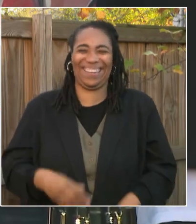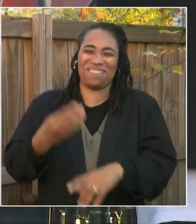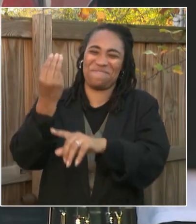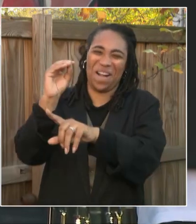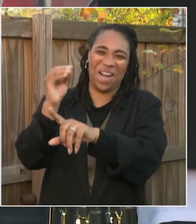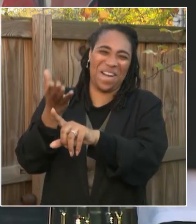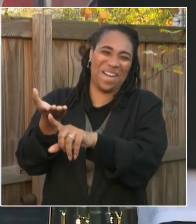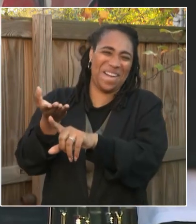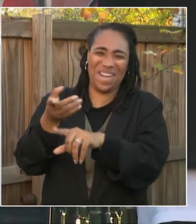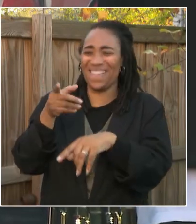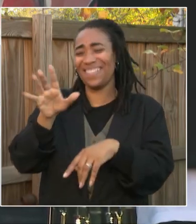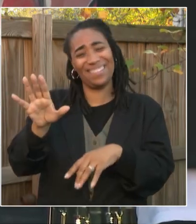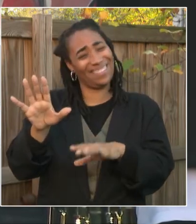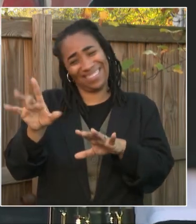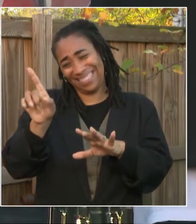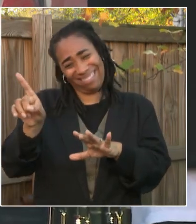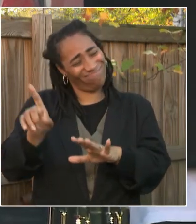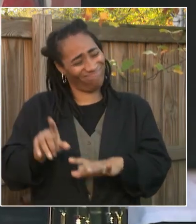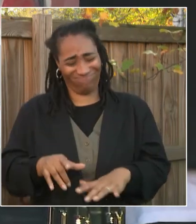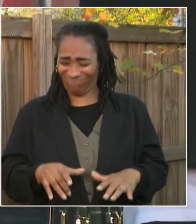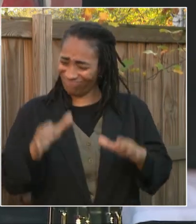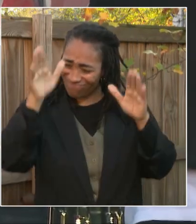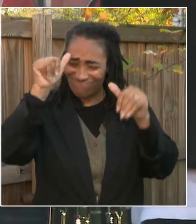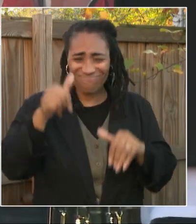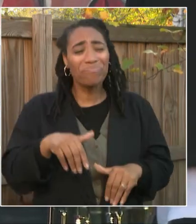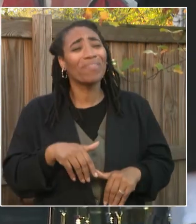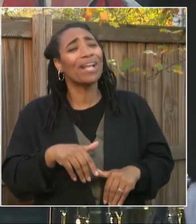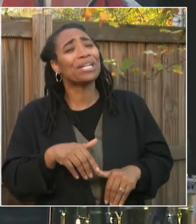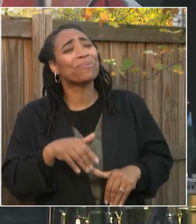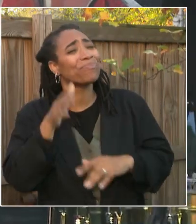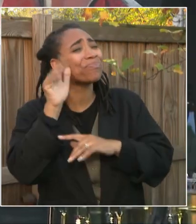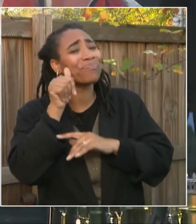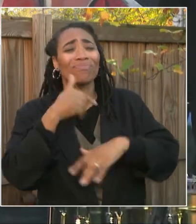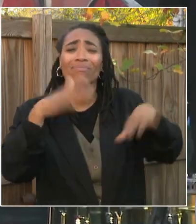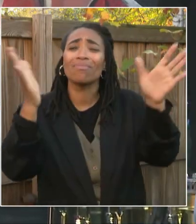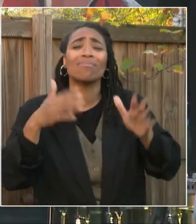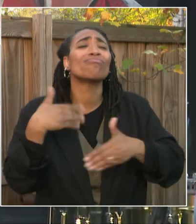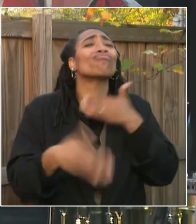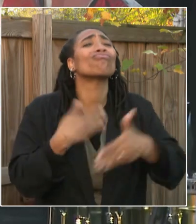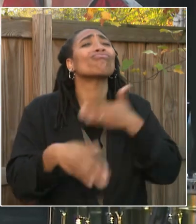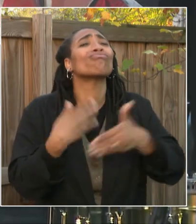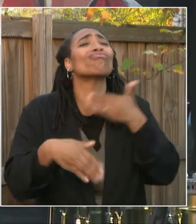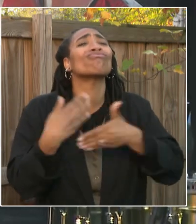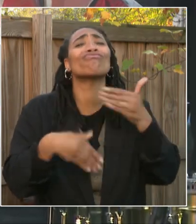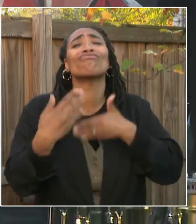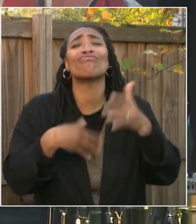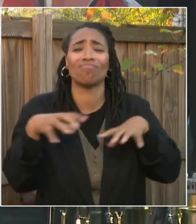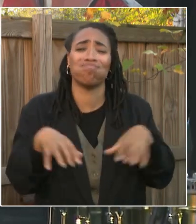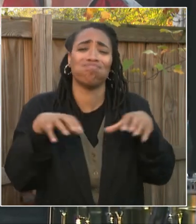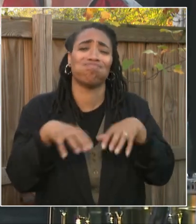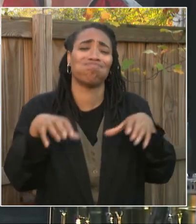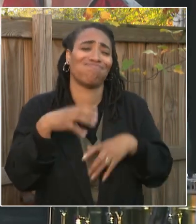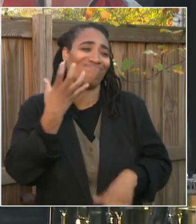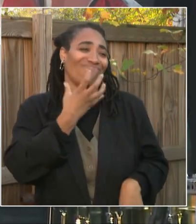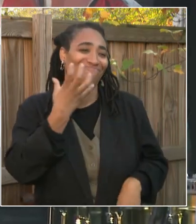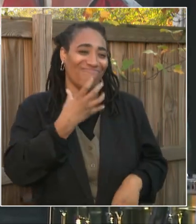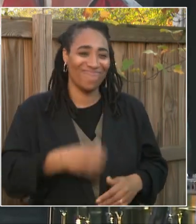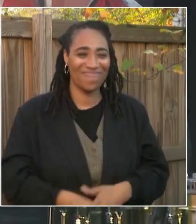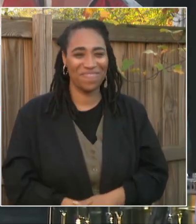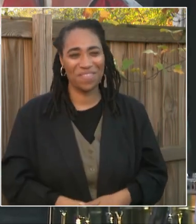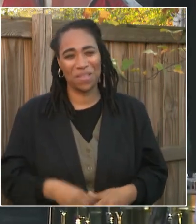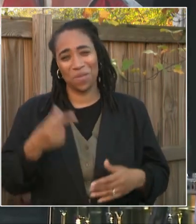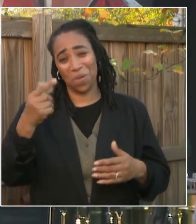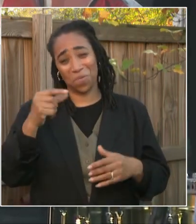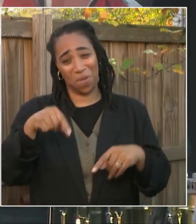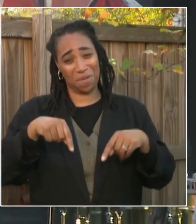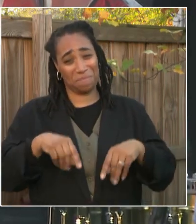Relentless advocate. He will not stop. He will not quit. And, you know, it is my hope that with the Go-Go Museum, we'll have a bunch more Dr. Go-Go's.